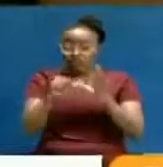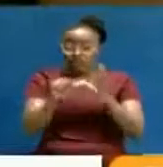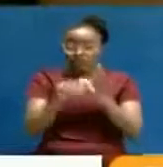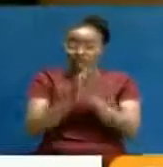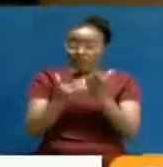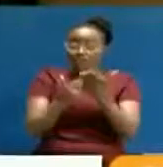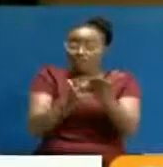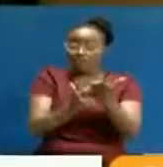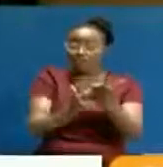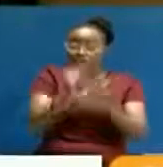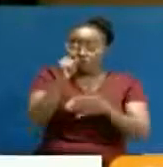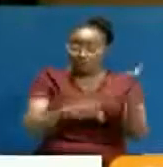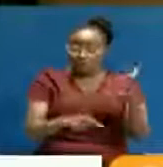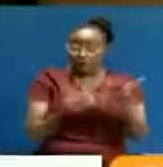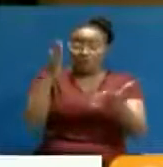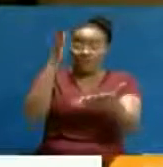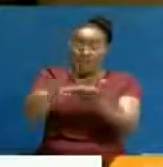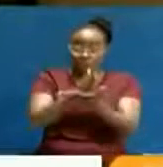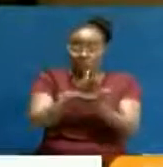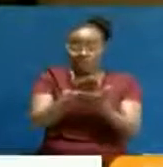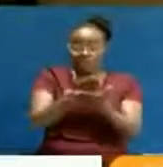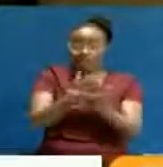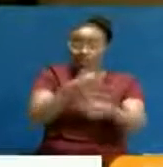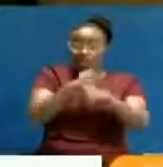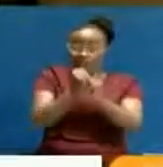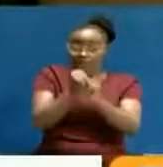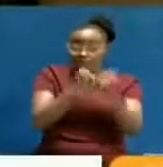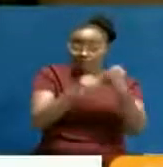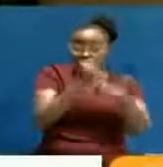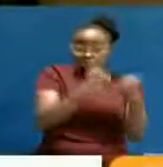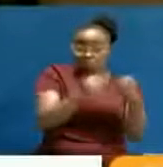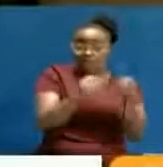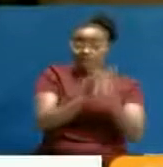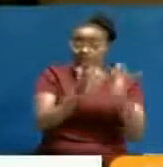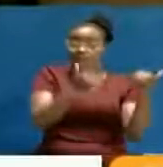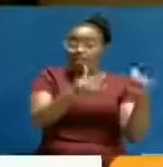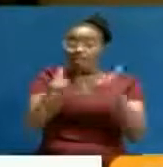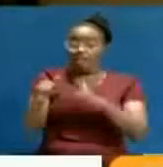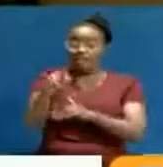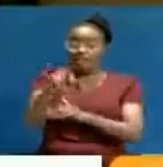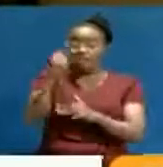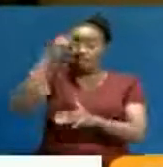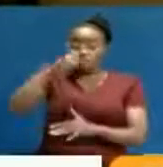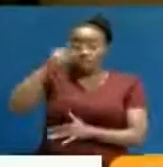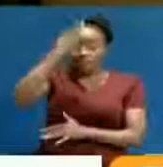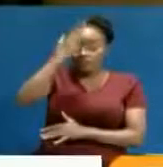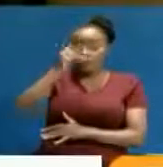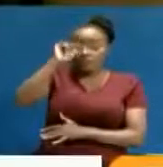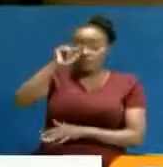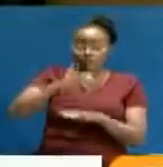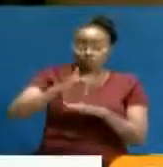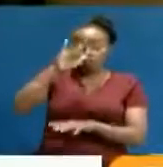and discussions is the actualization of and implementation of these policies so that they really